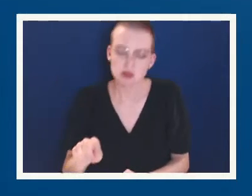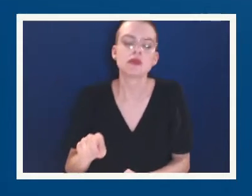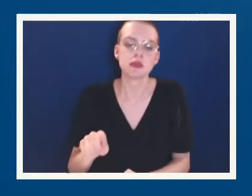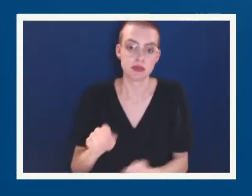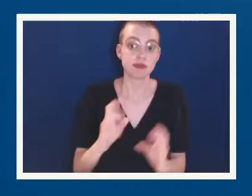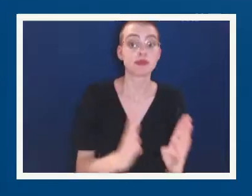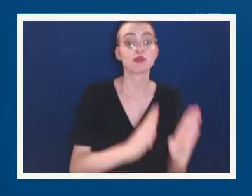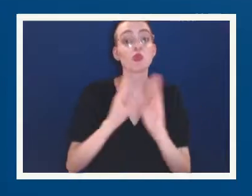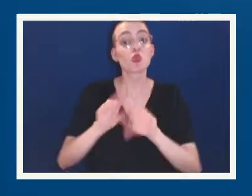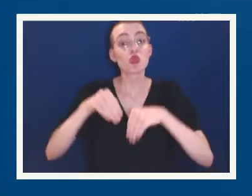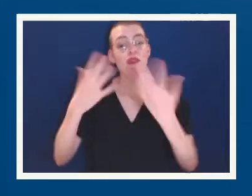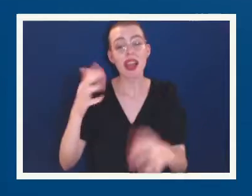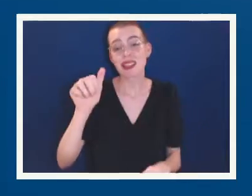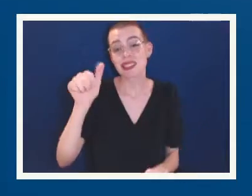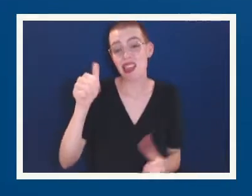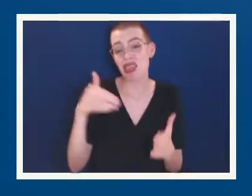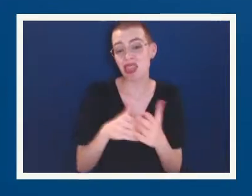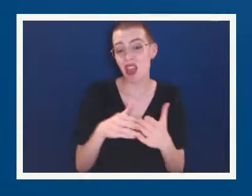relief.